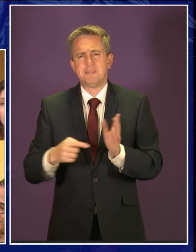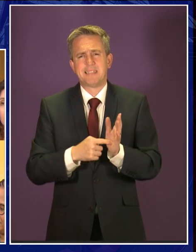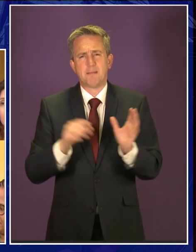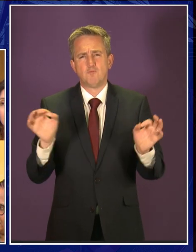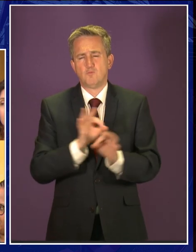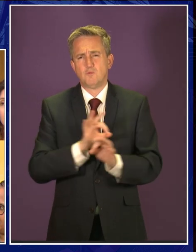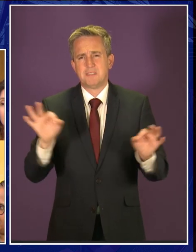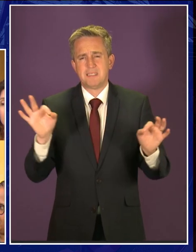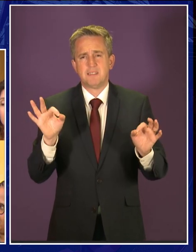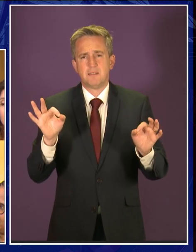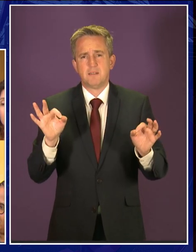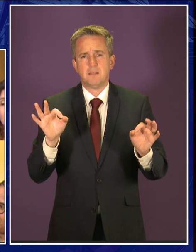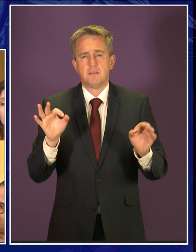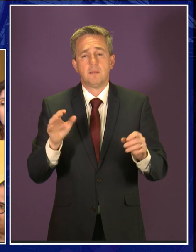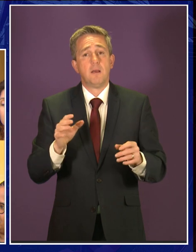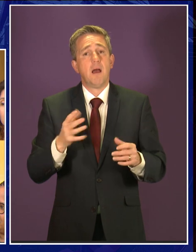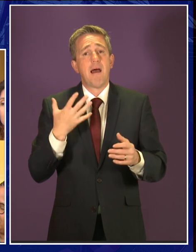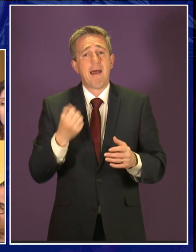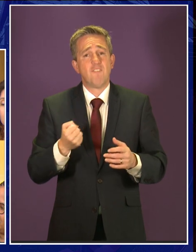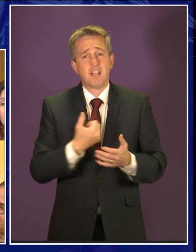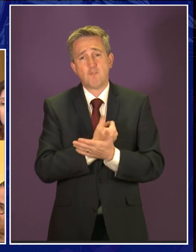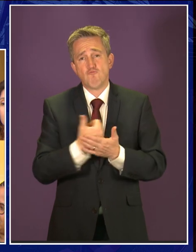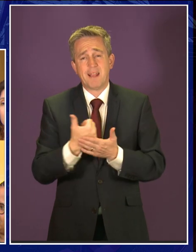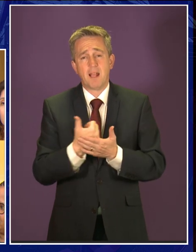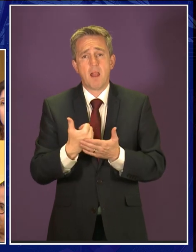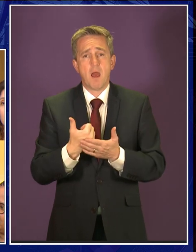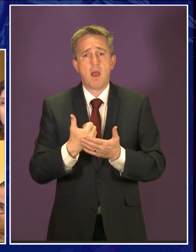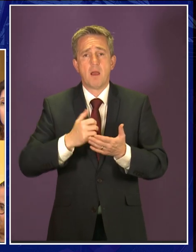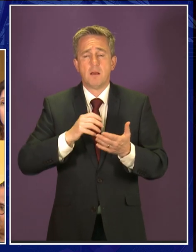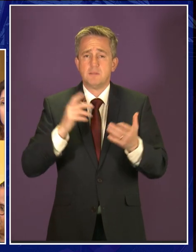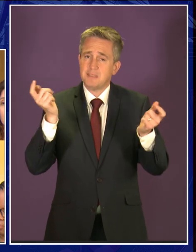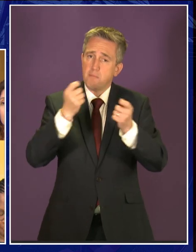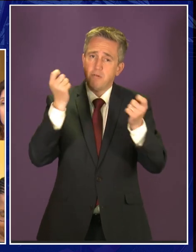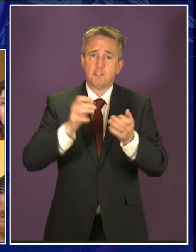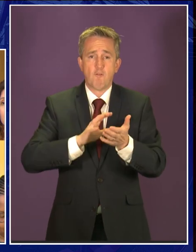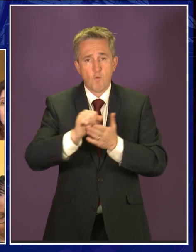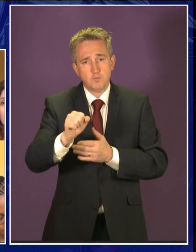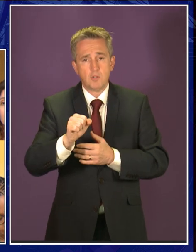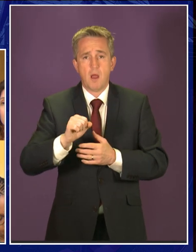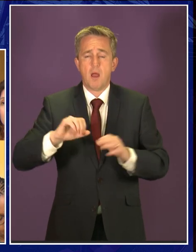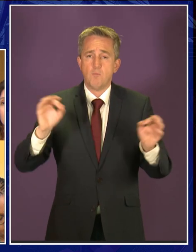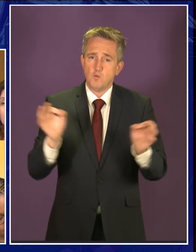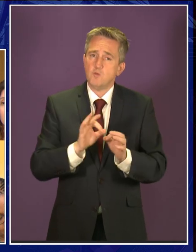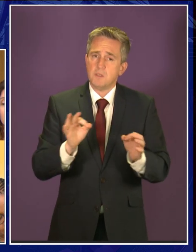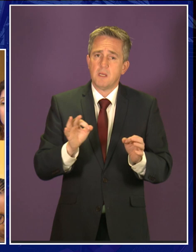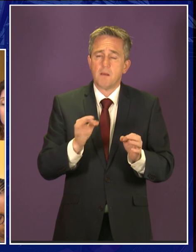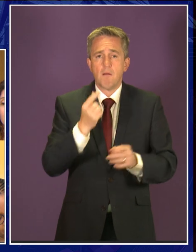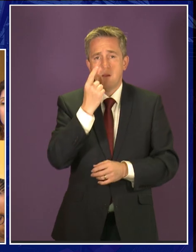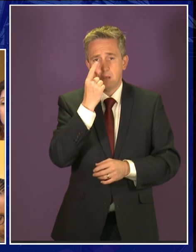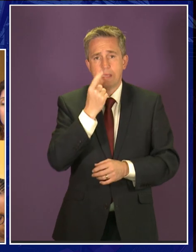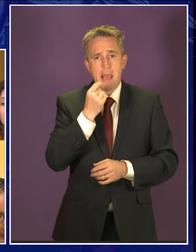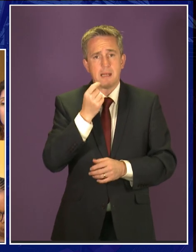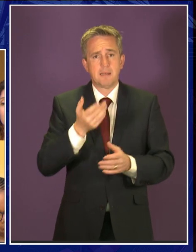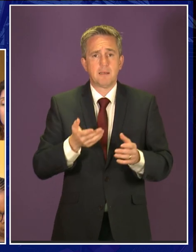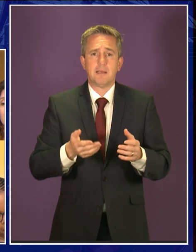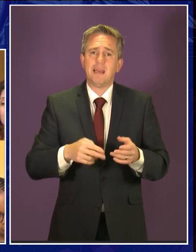this continued culture of celebration of Singapore's born and bred and what makes us Singaporean can increase the sense